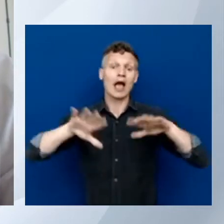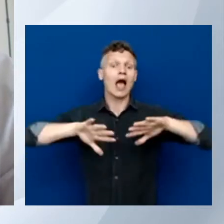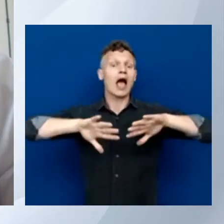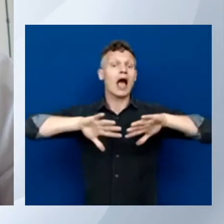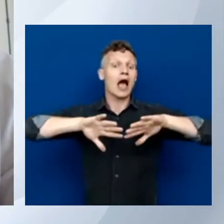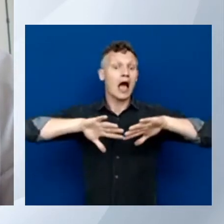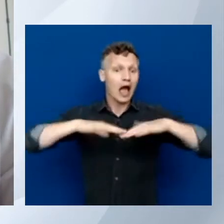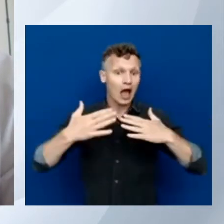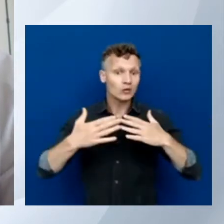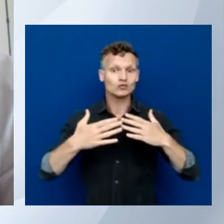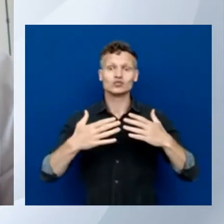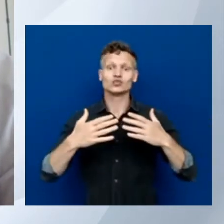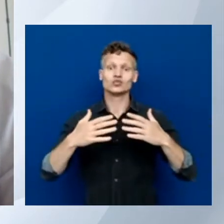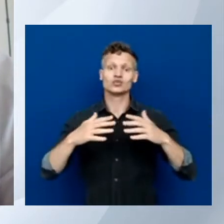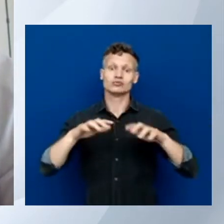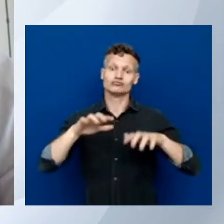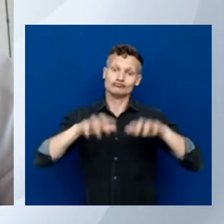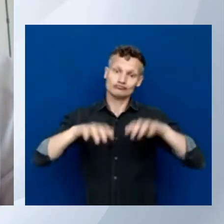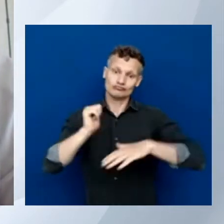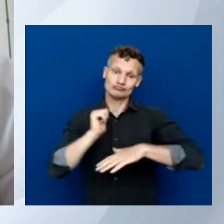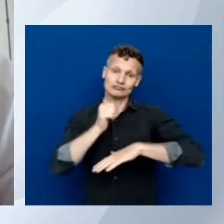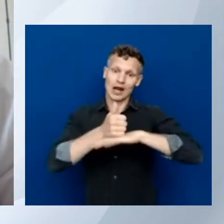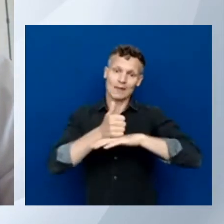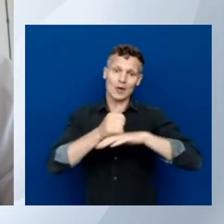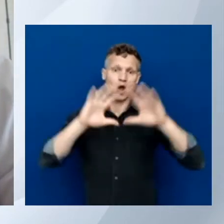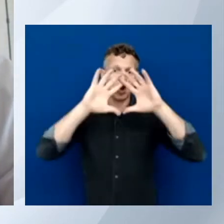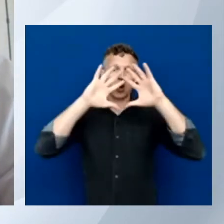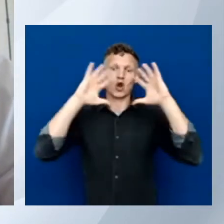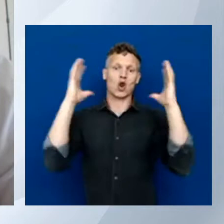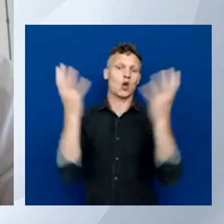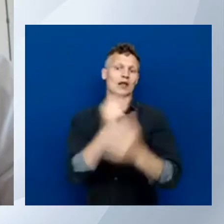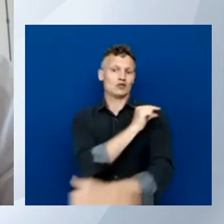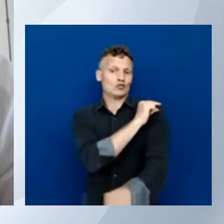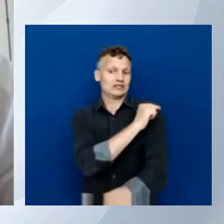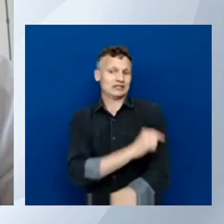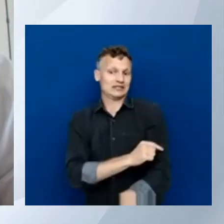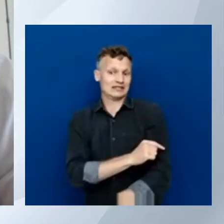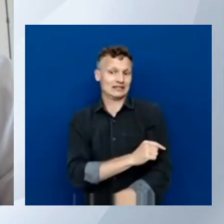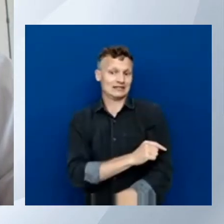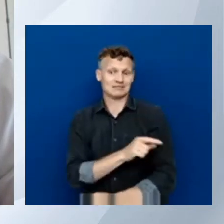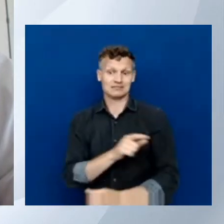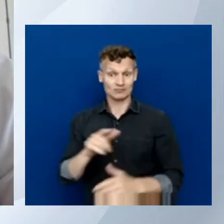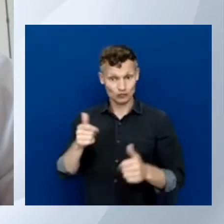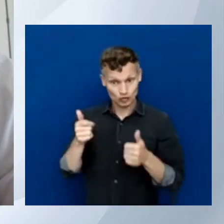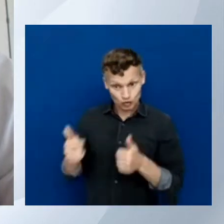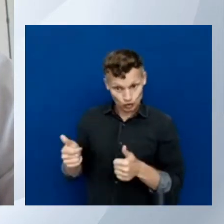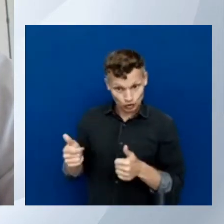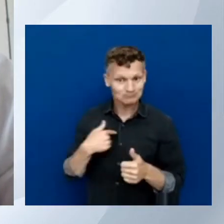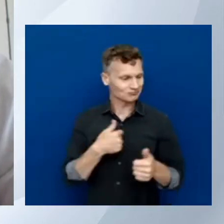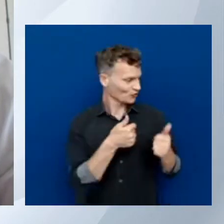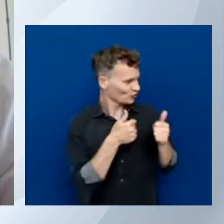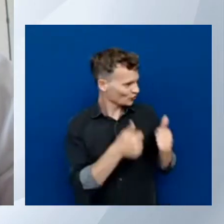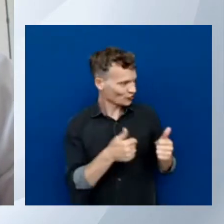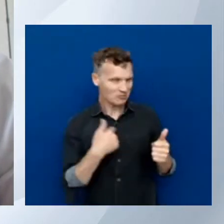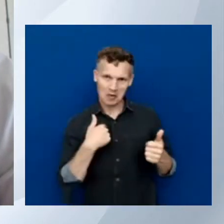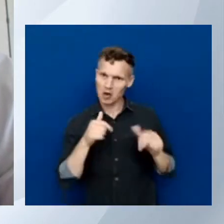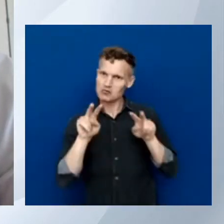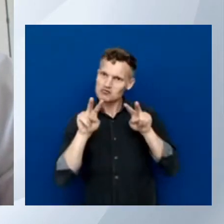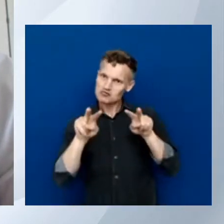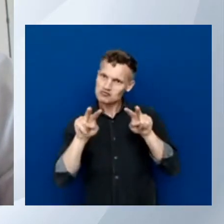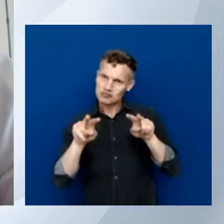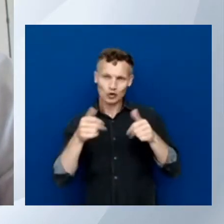you? Yeah, I'm good. I've been enjoying the sessions throughout today. Okay, great. So I see that